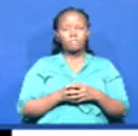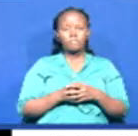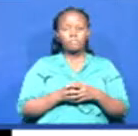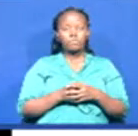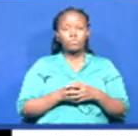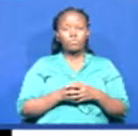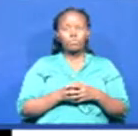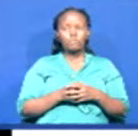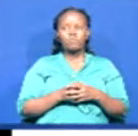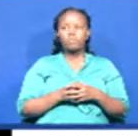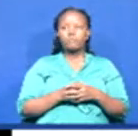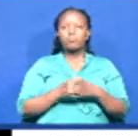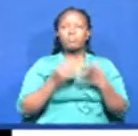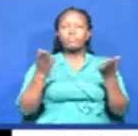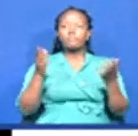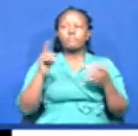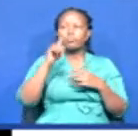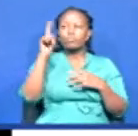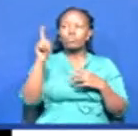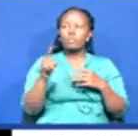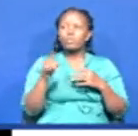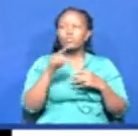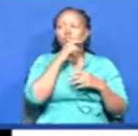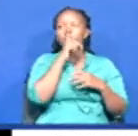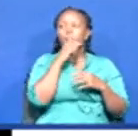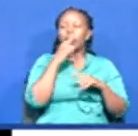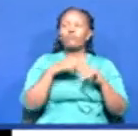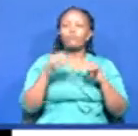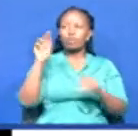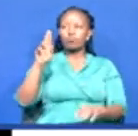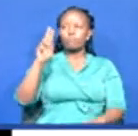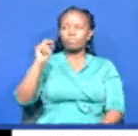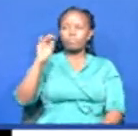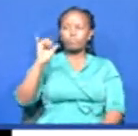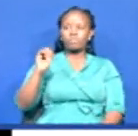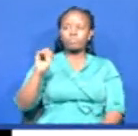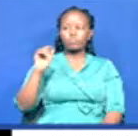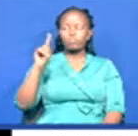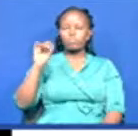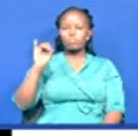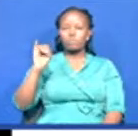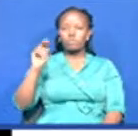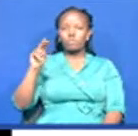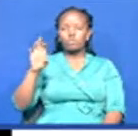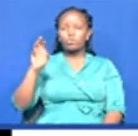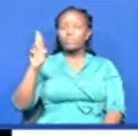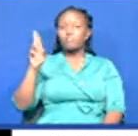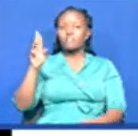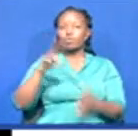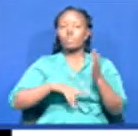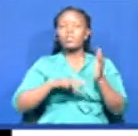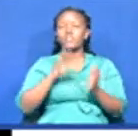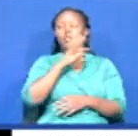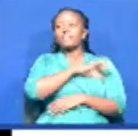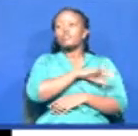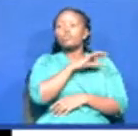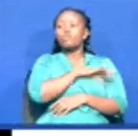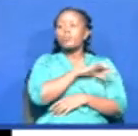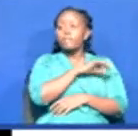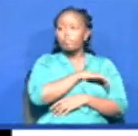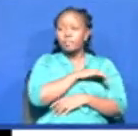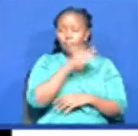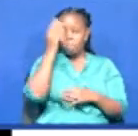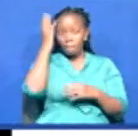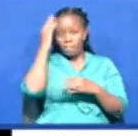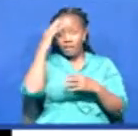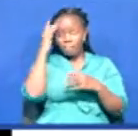I think to the question of the gentleman from Unilever around what is there to benefit. Remember, if